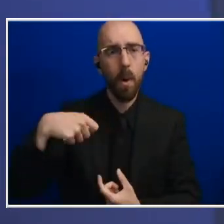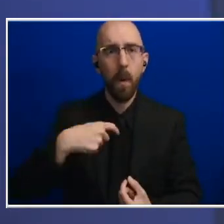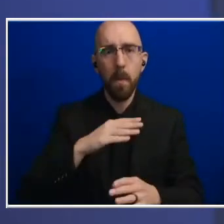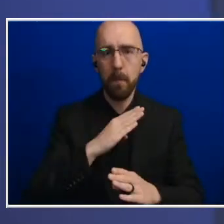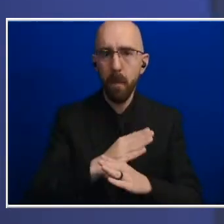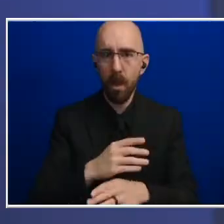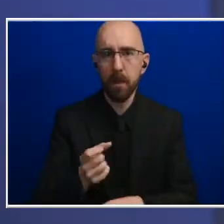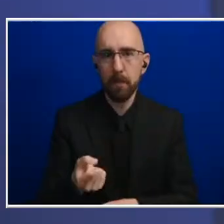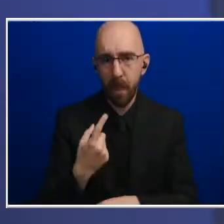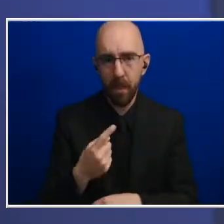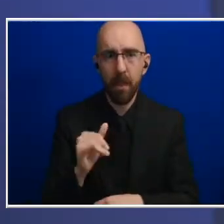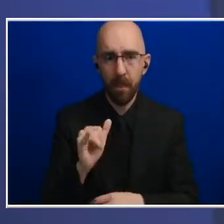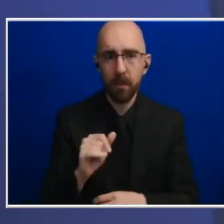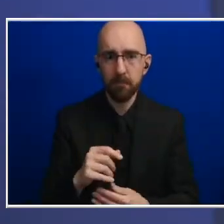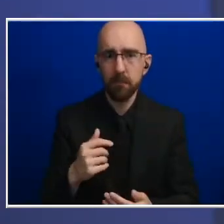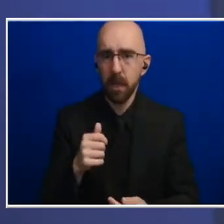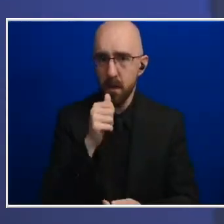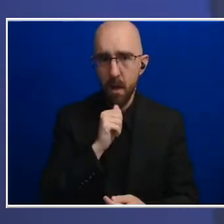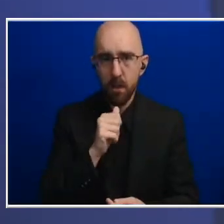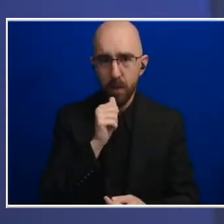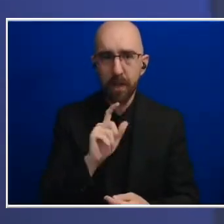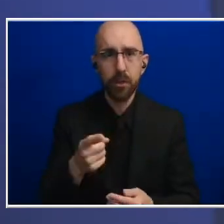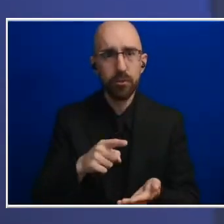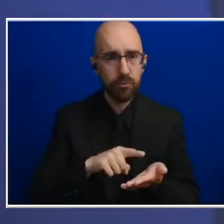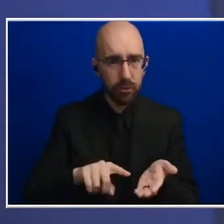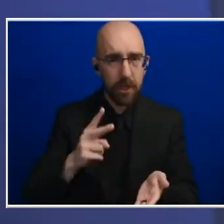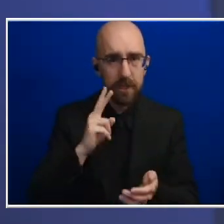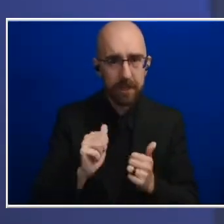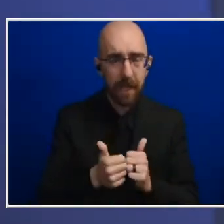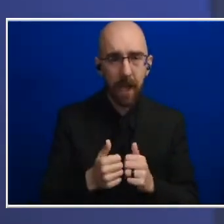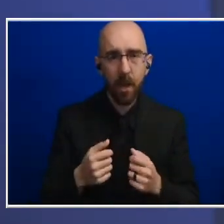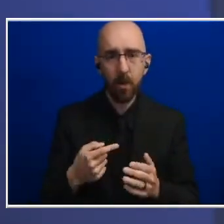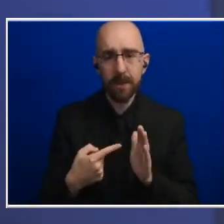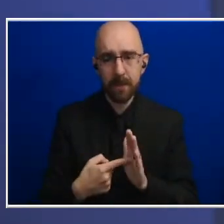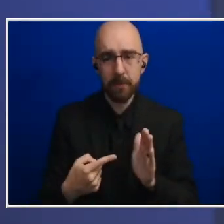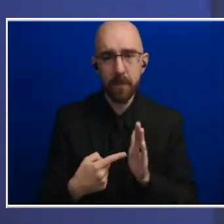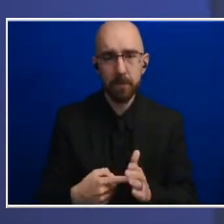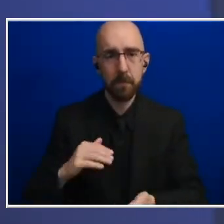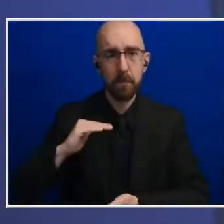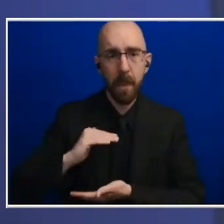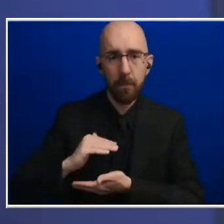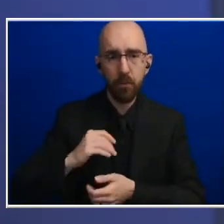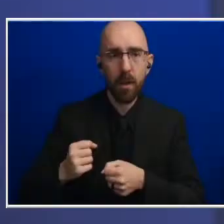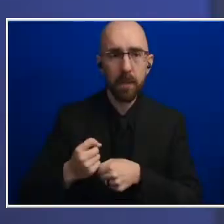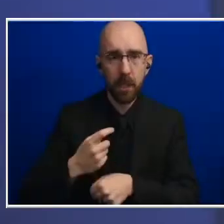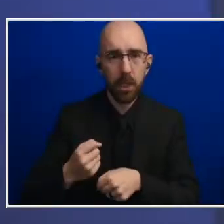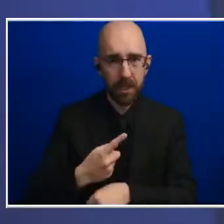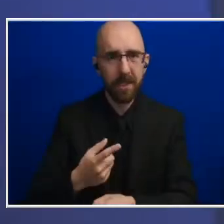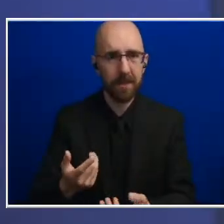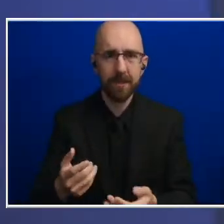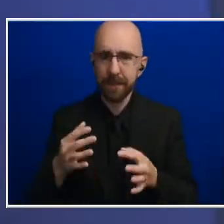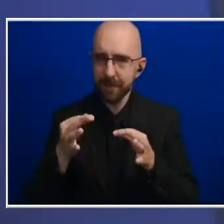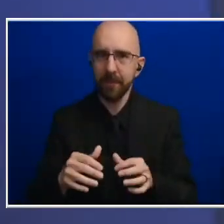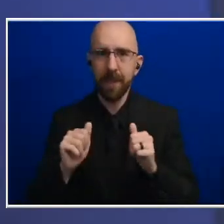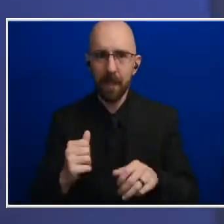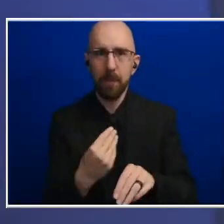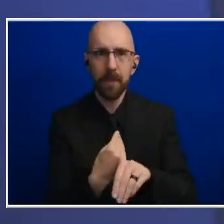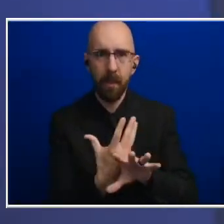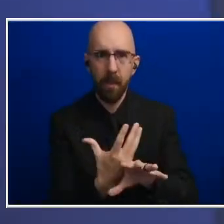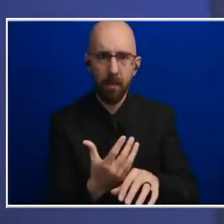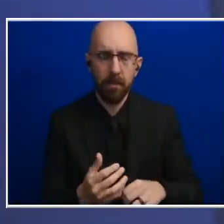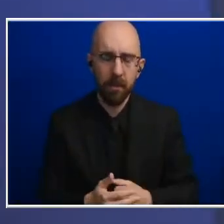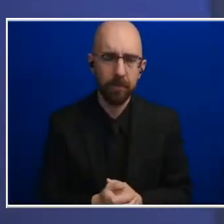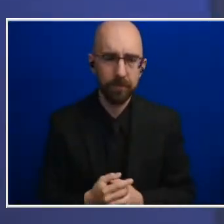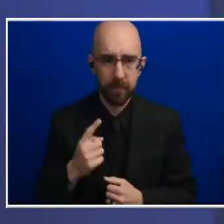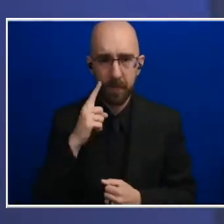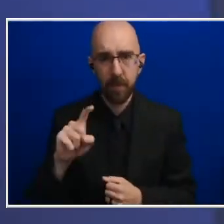tolerated, and it's just checking up, seeing how symptoms are, yearly screening mammograms. Things like that definitely can be telehealth. So I think Zach's